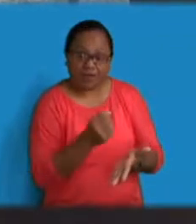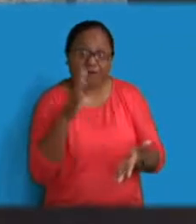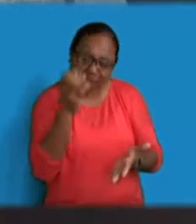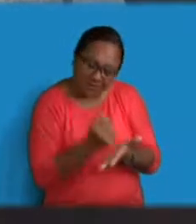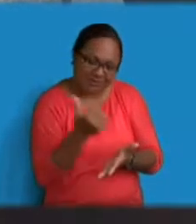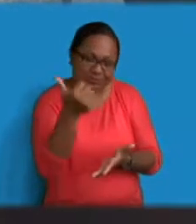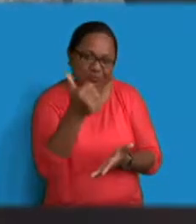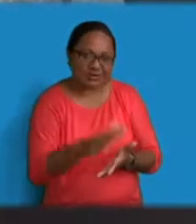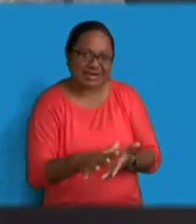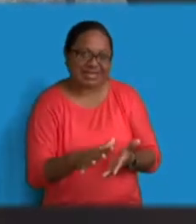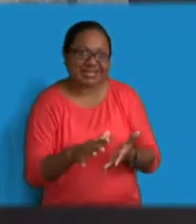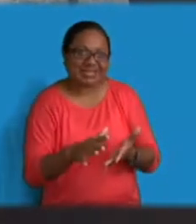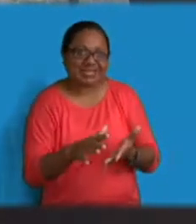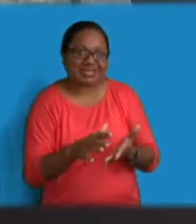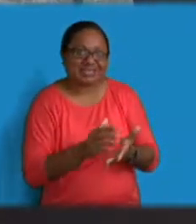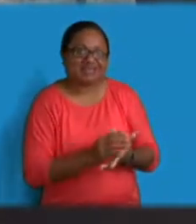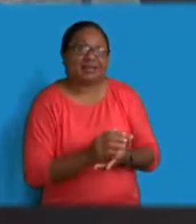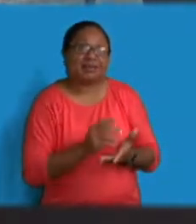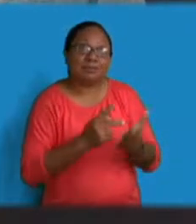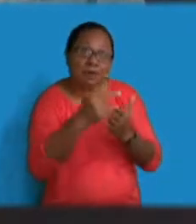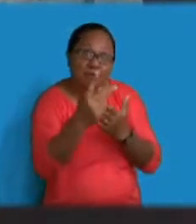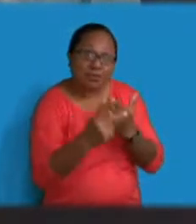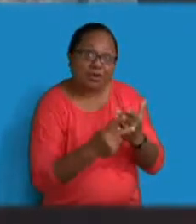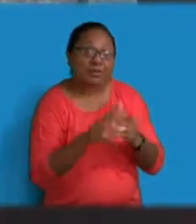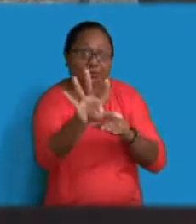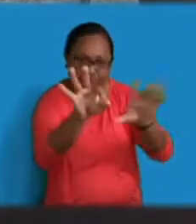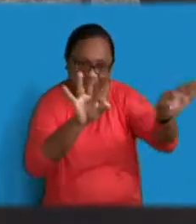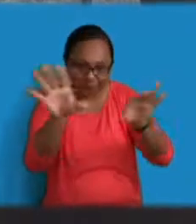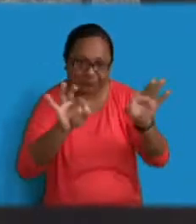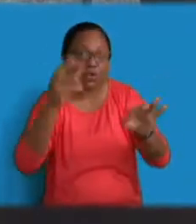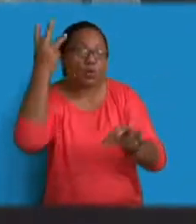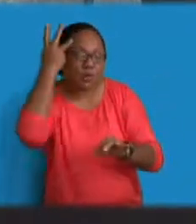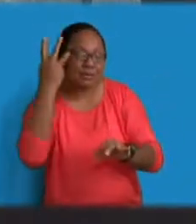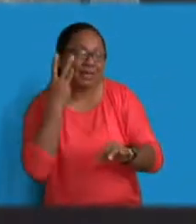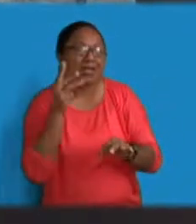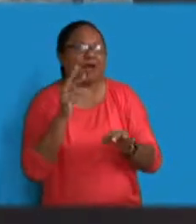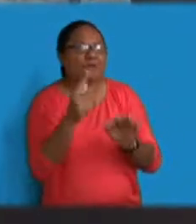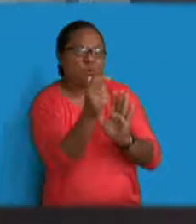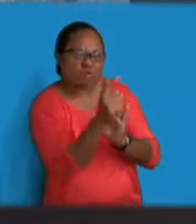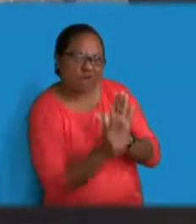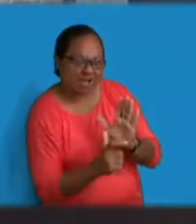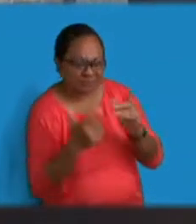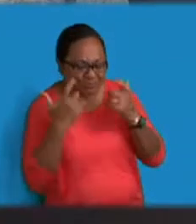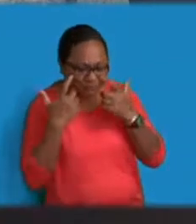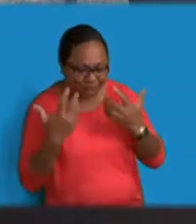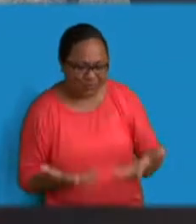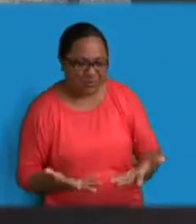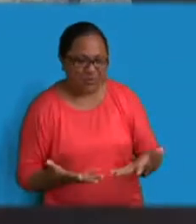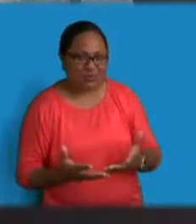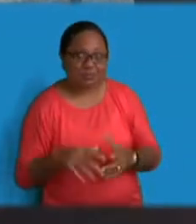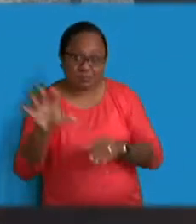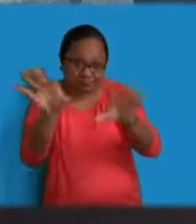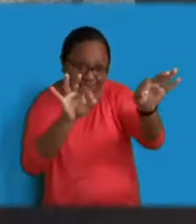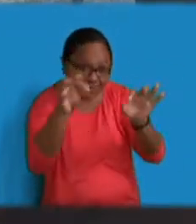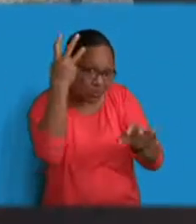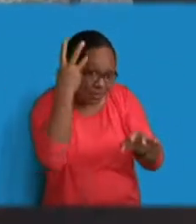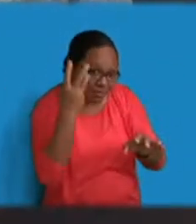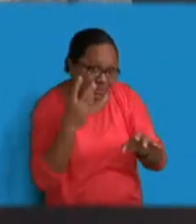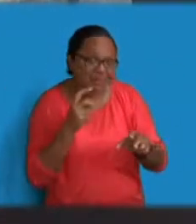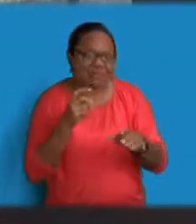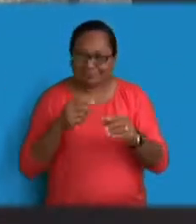where we select women who will represent their communities and their provinces to the Expo in